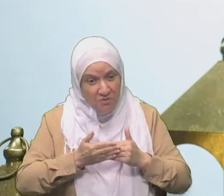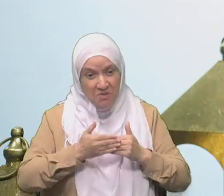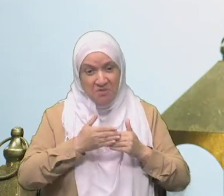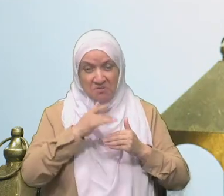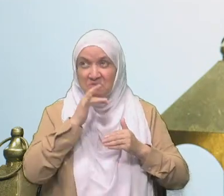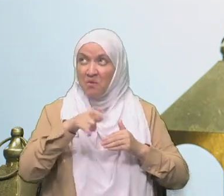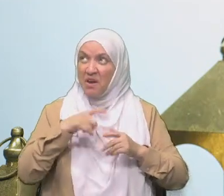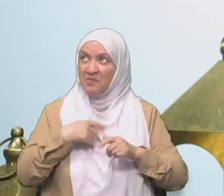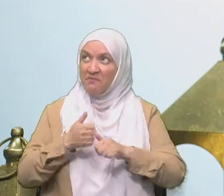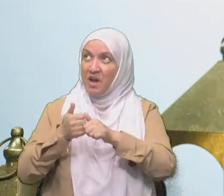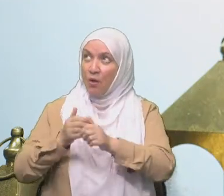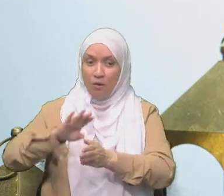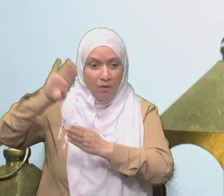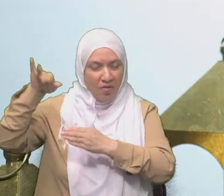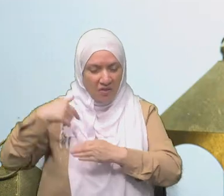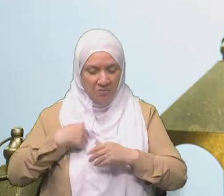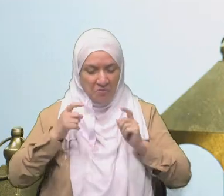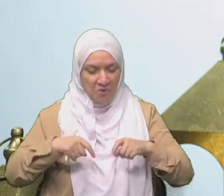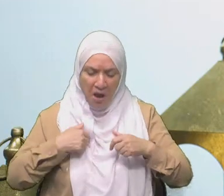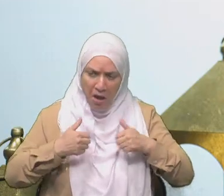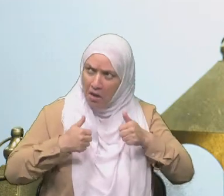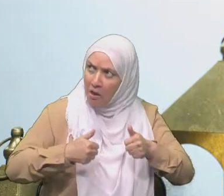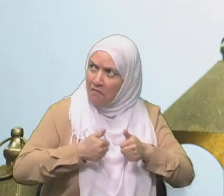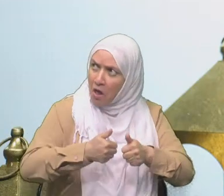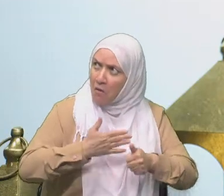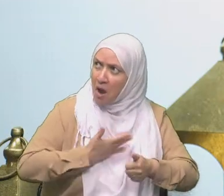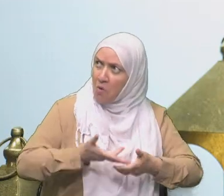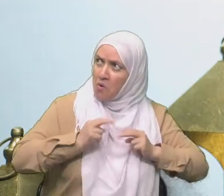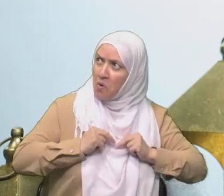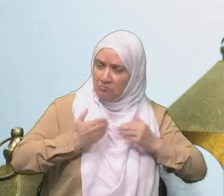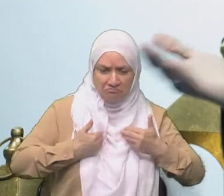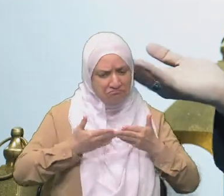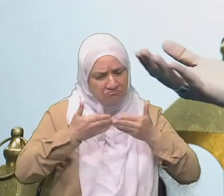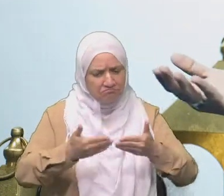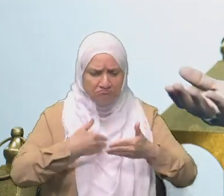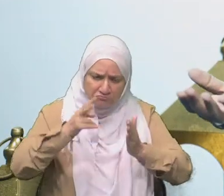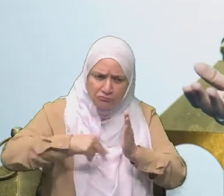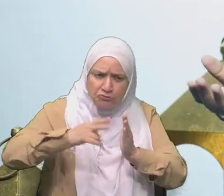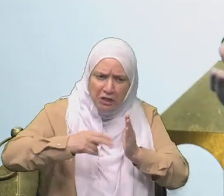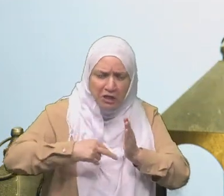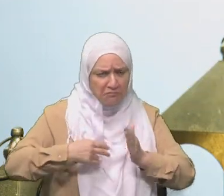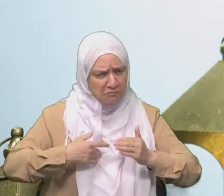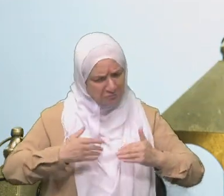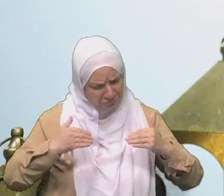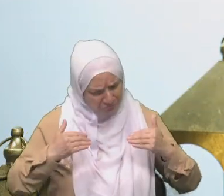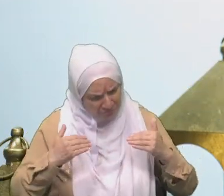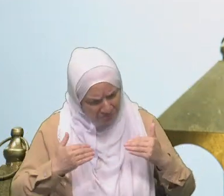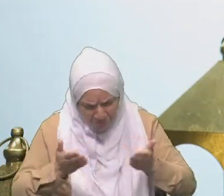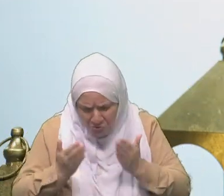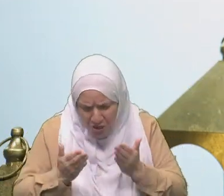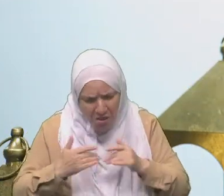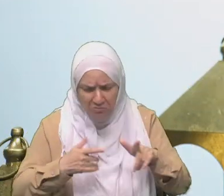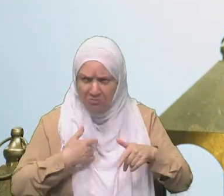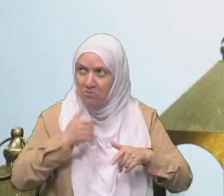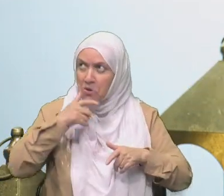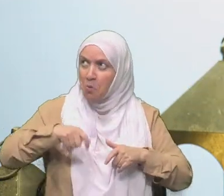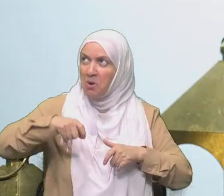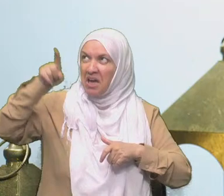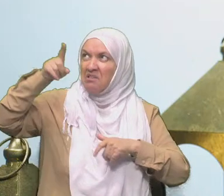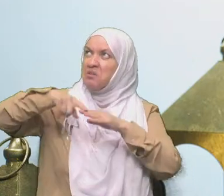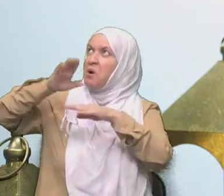there. I don't have to give up this haram. I can accept that everybody does some form of haram. And the beauty